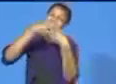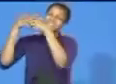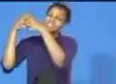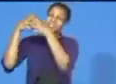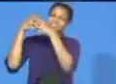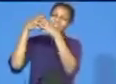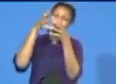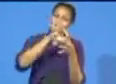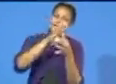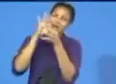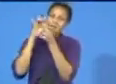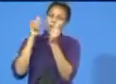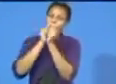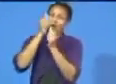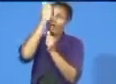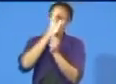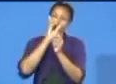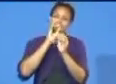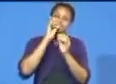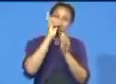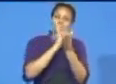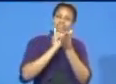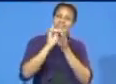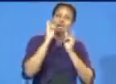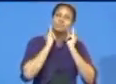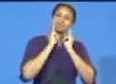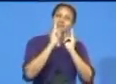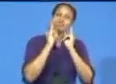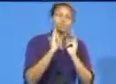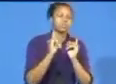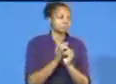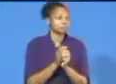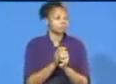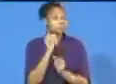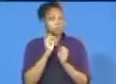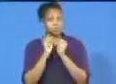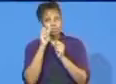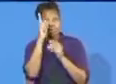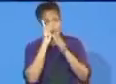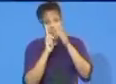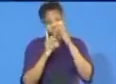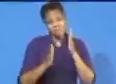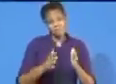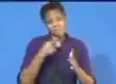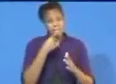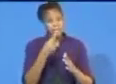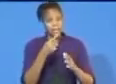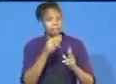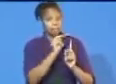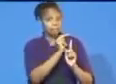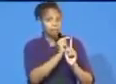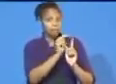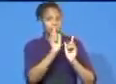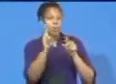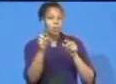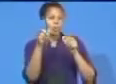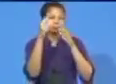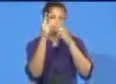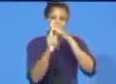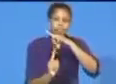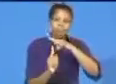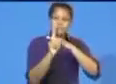divine instruction. So the prophet said to Naaman, go dip in Jordan.